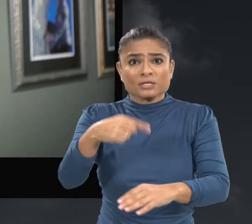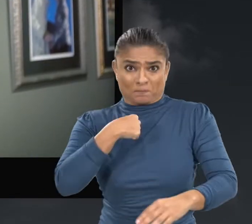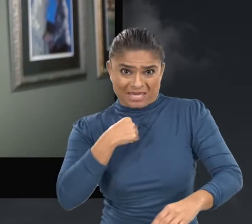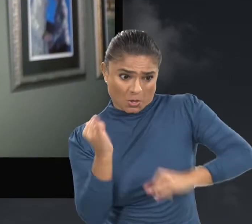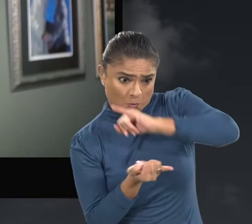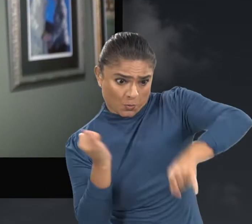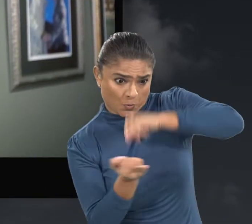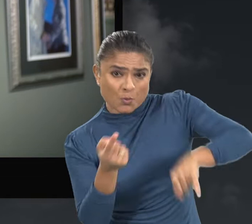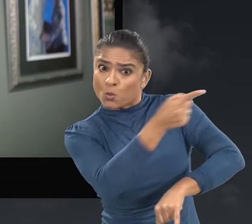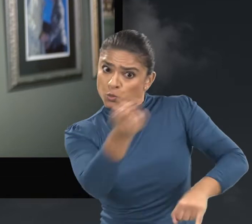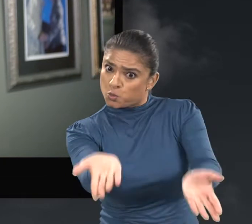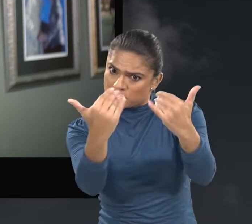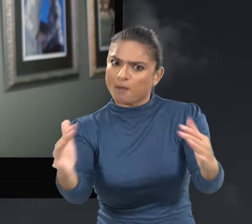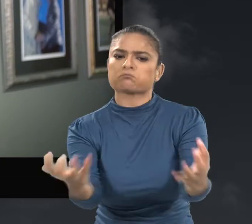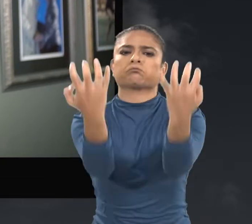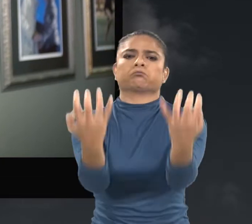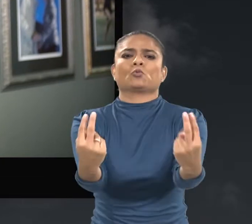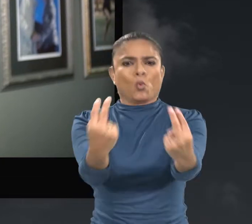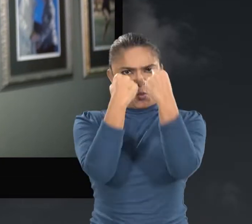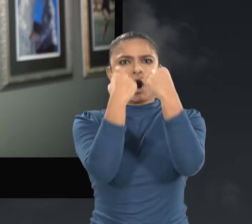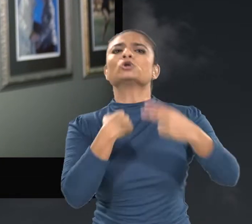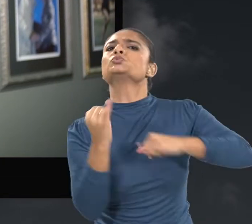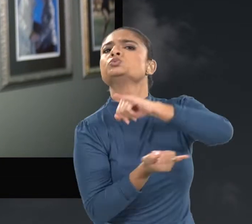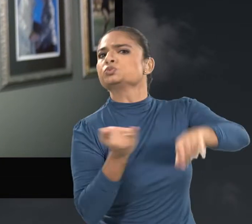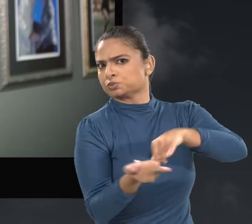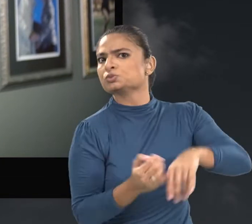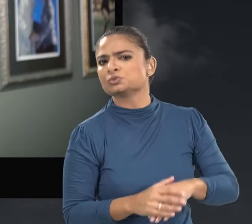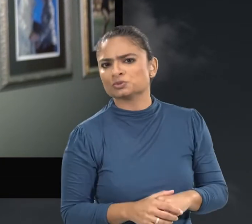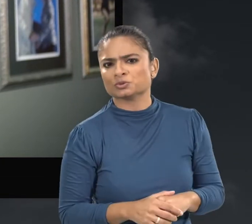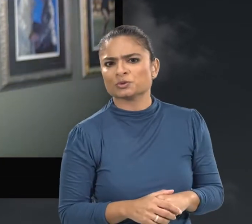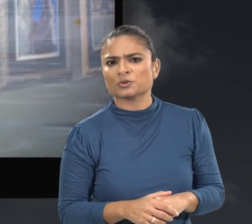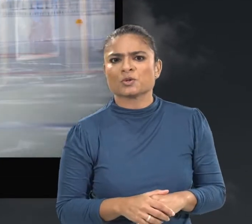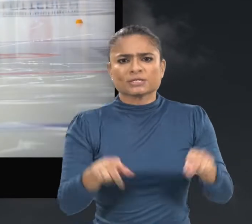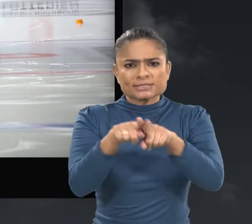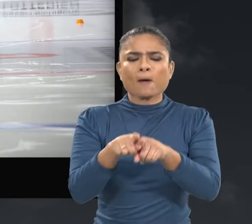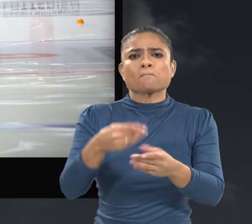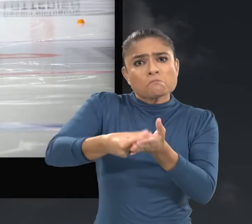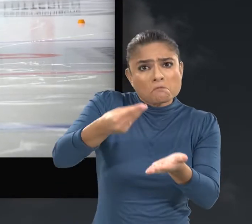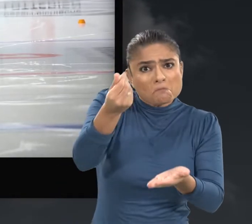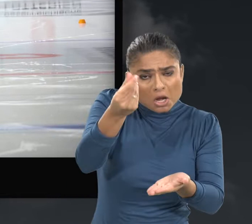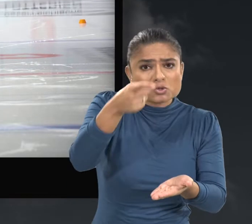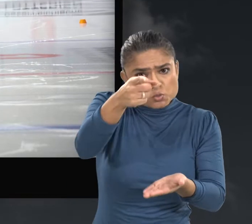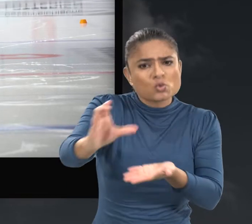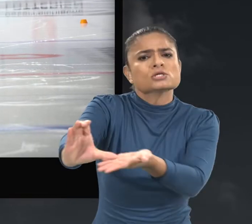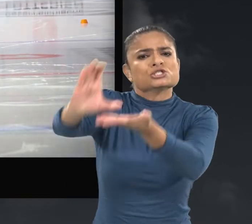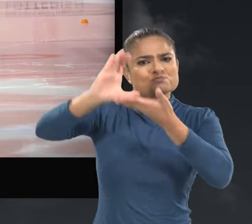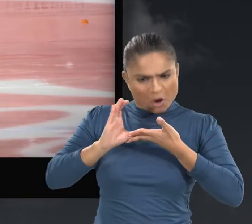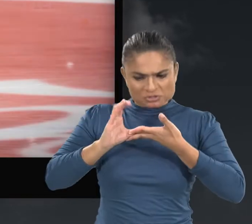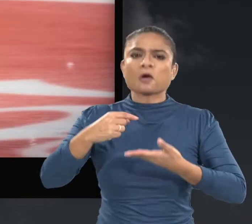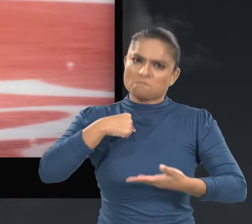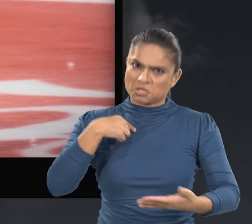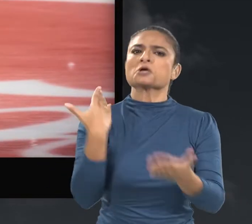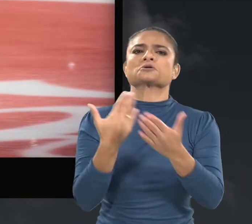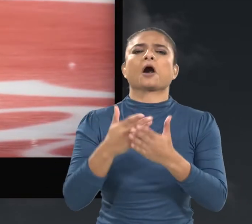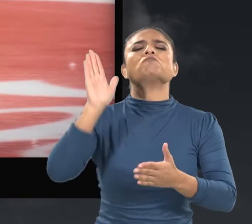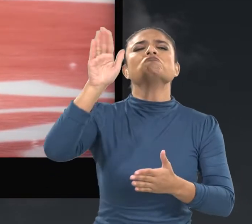ka en shebelle when ke skater en supporte like in sponsor so that